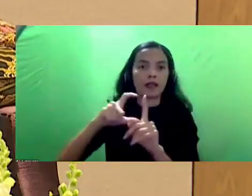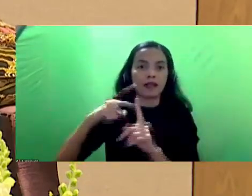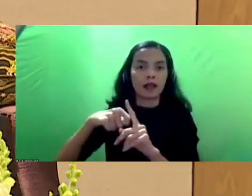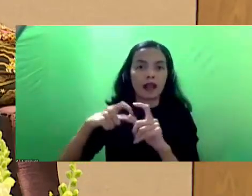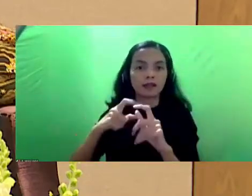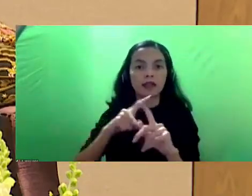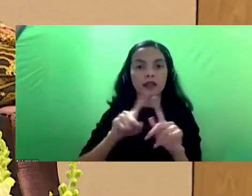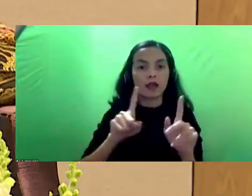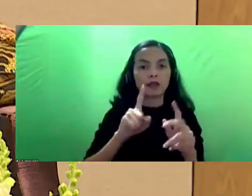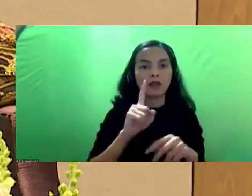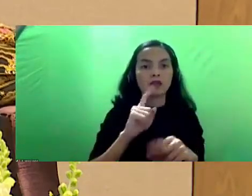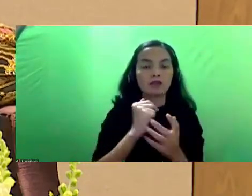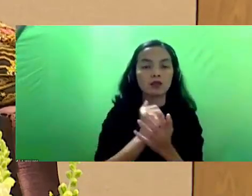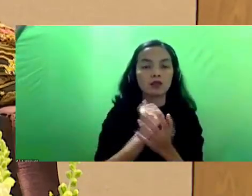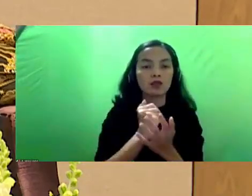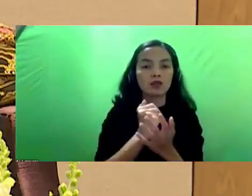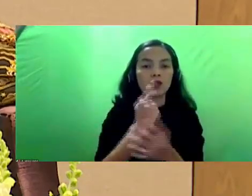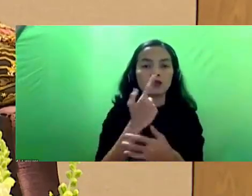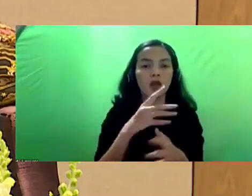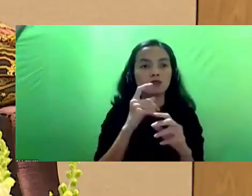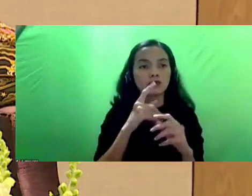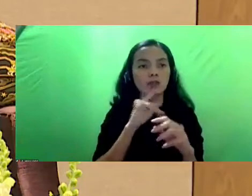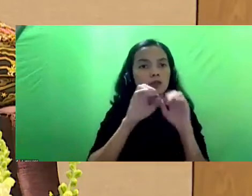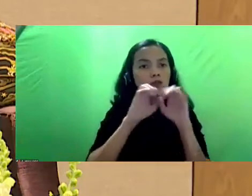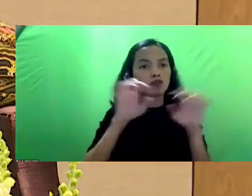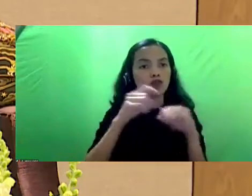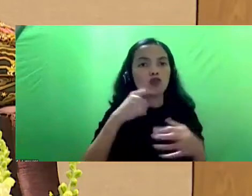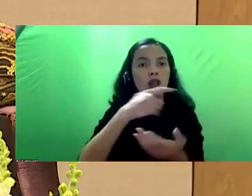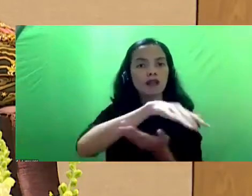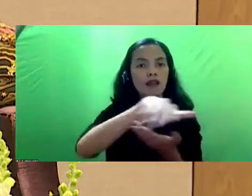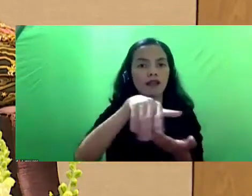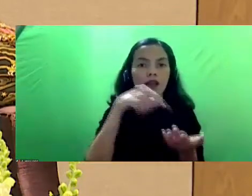data, that the data lack of the updating.